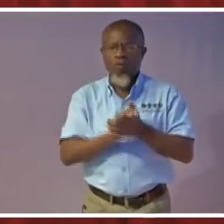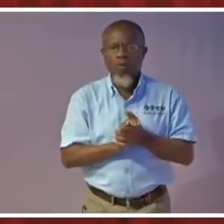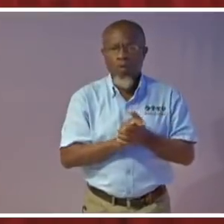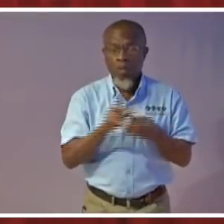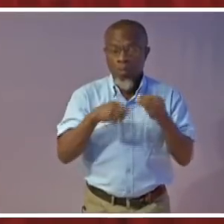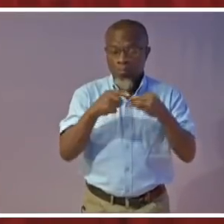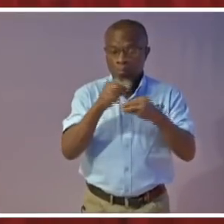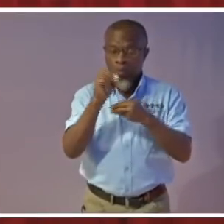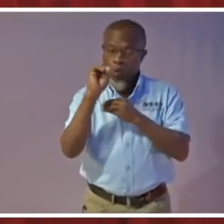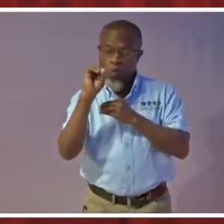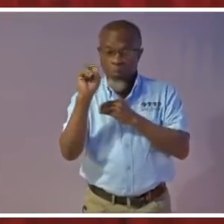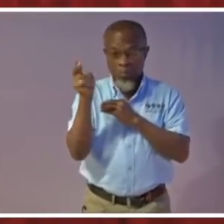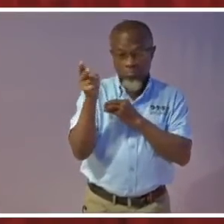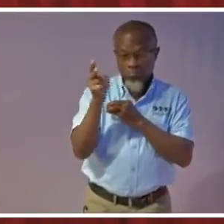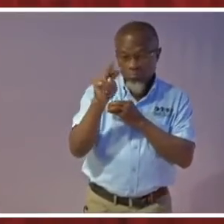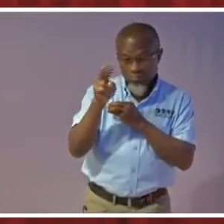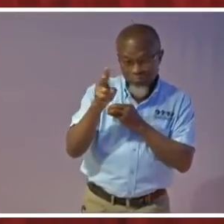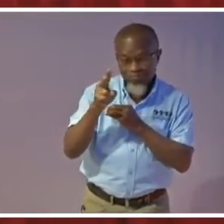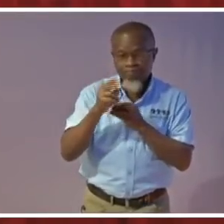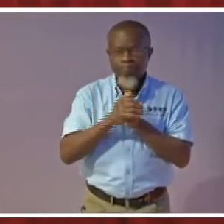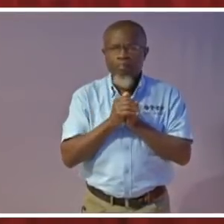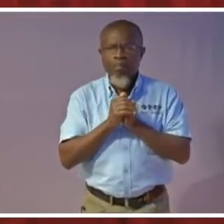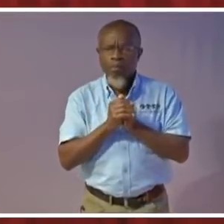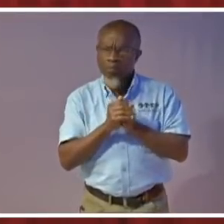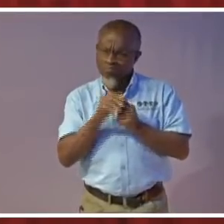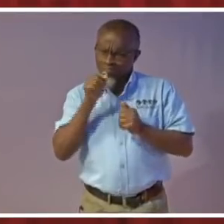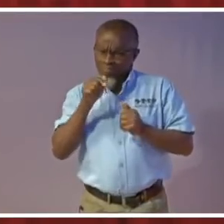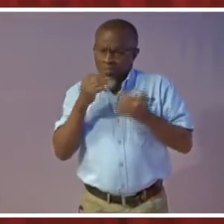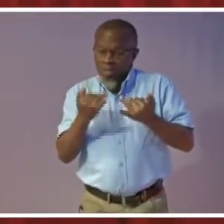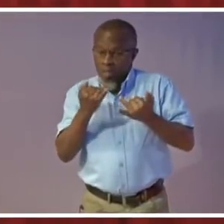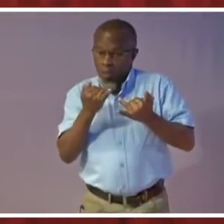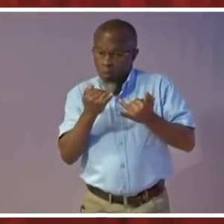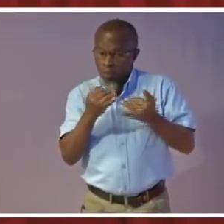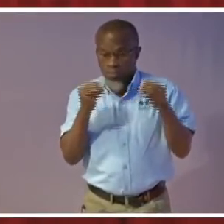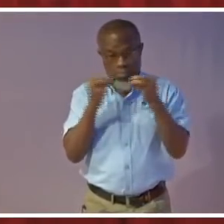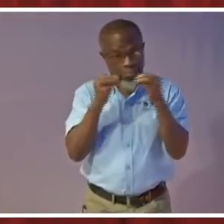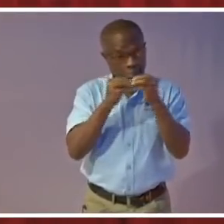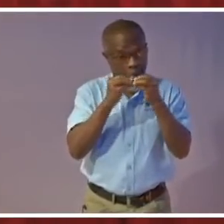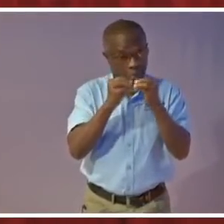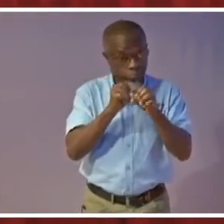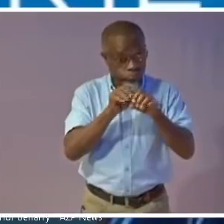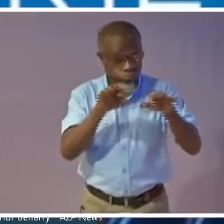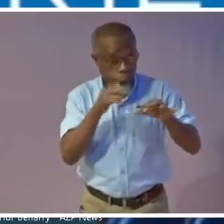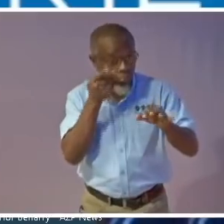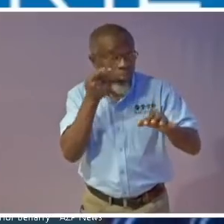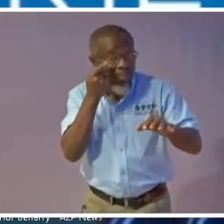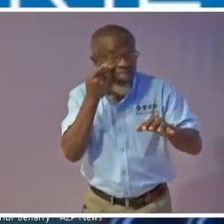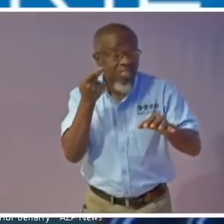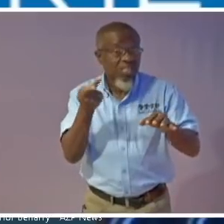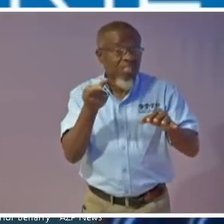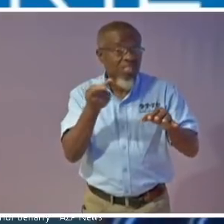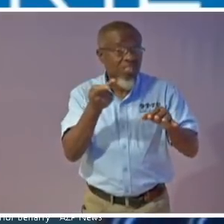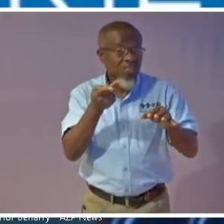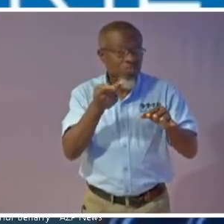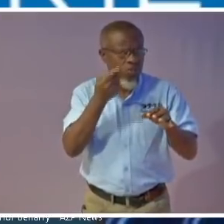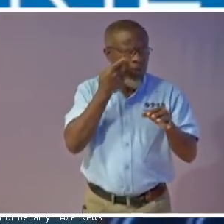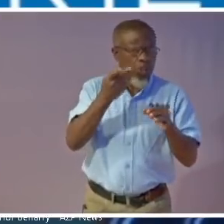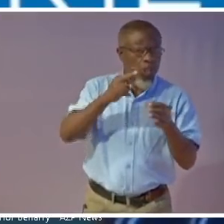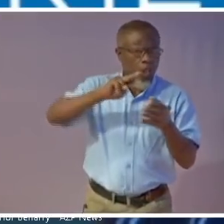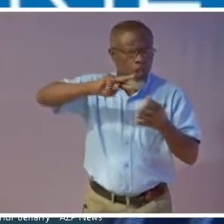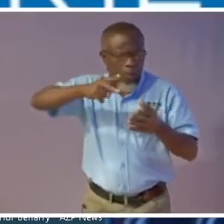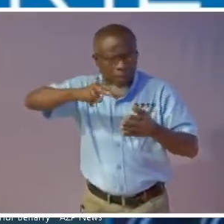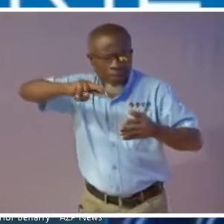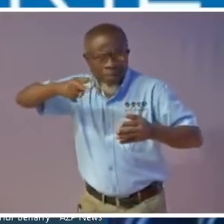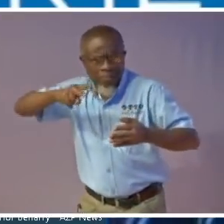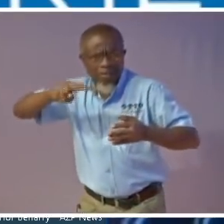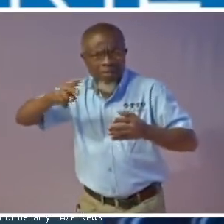variant. Is it the dominant variant now? Because we see it spreading, doubling in within 2 to 3